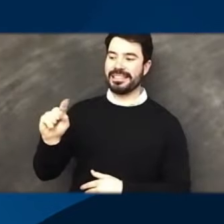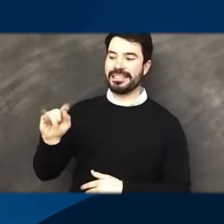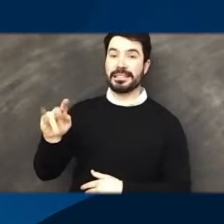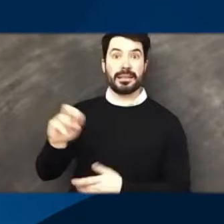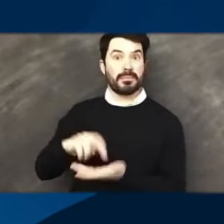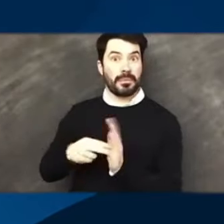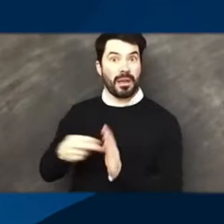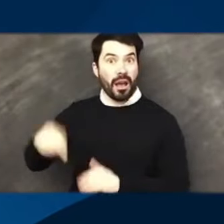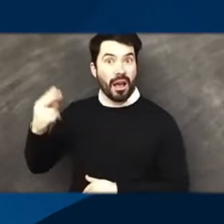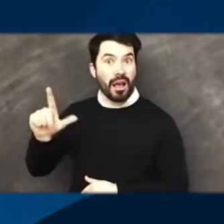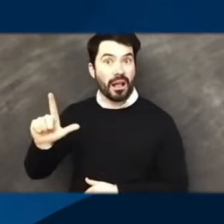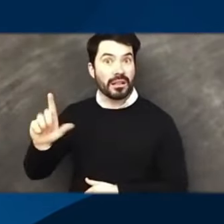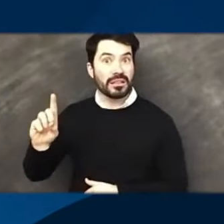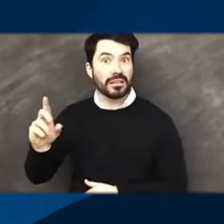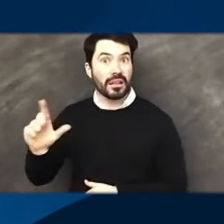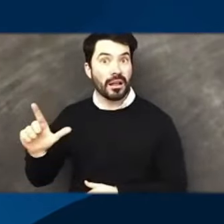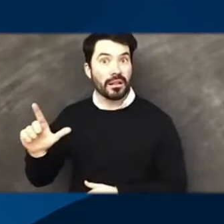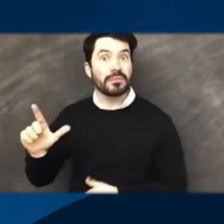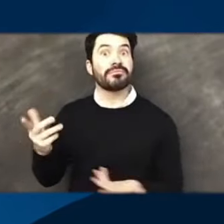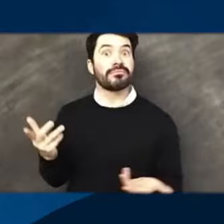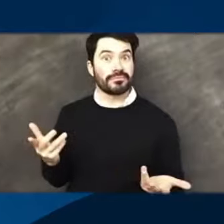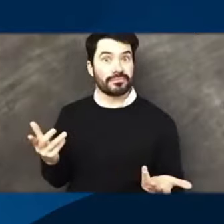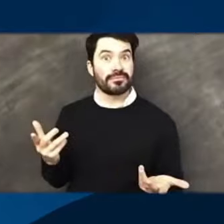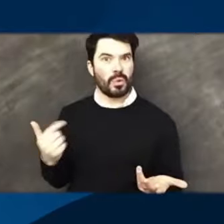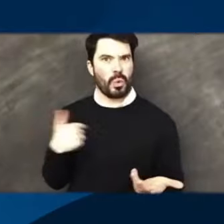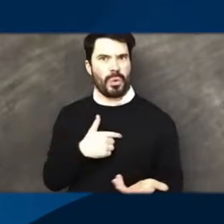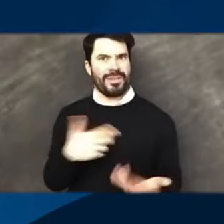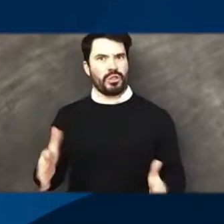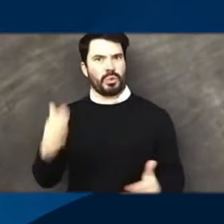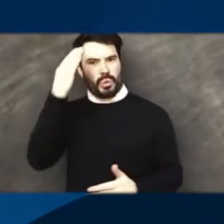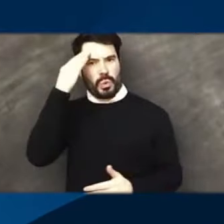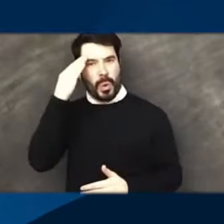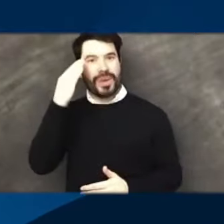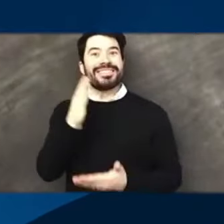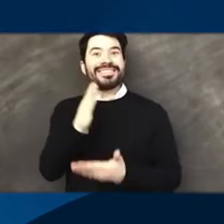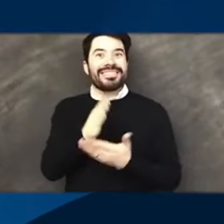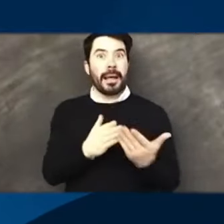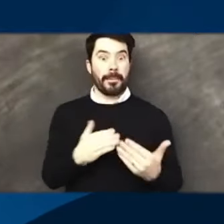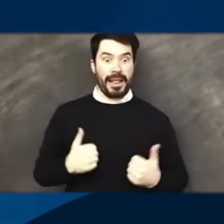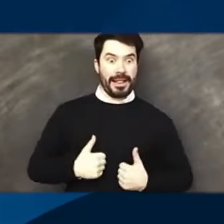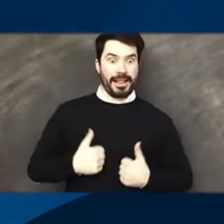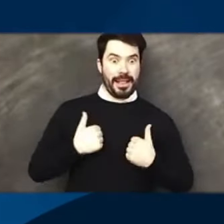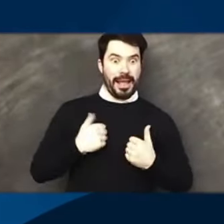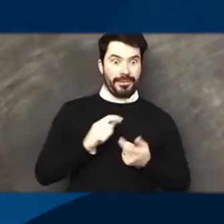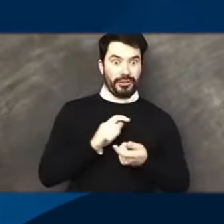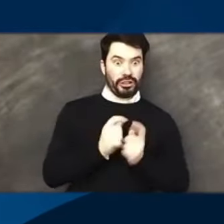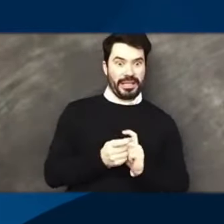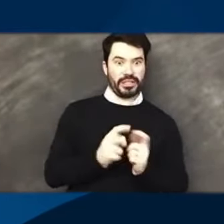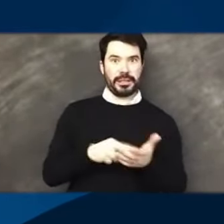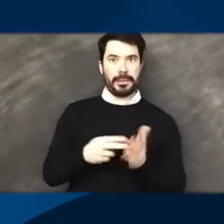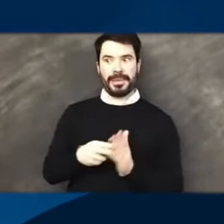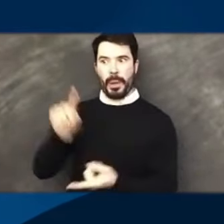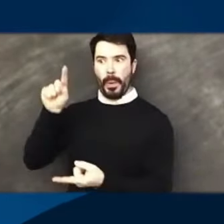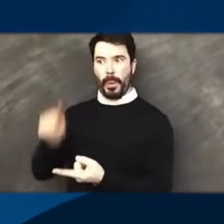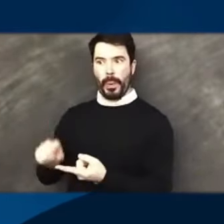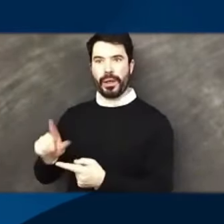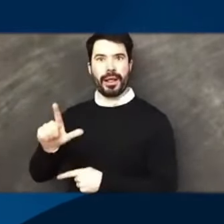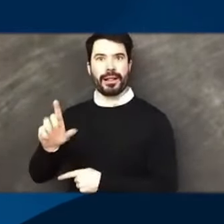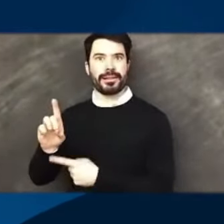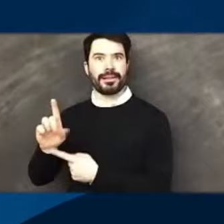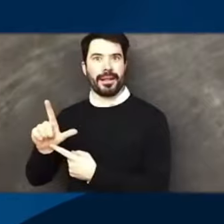medications and lifestyle changes that really focus well on decreasing LDL cholesterol, which translates very clearly